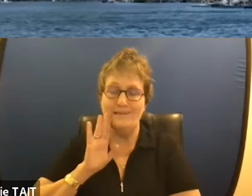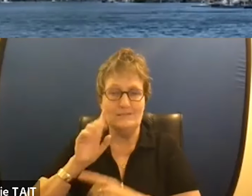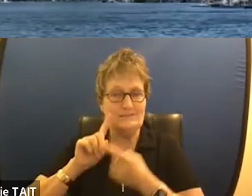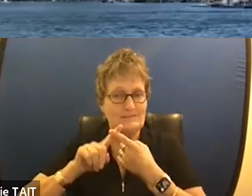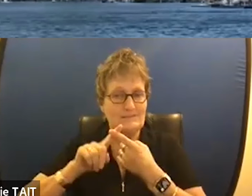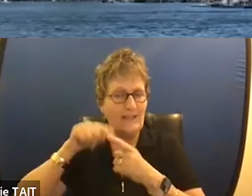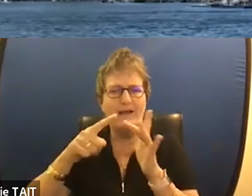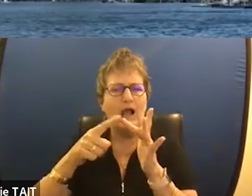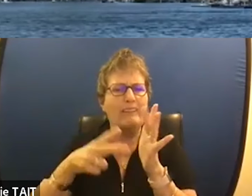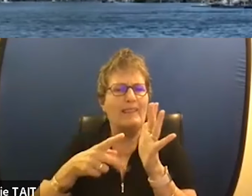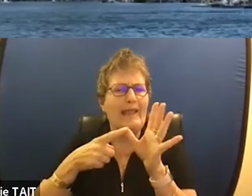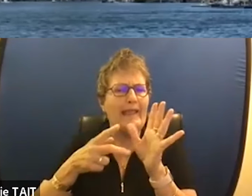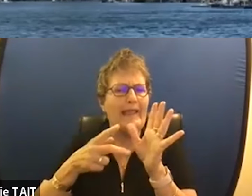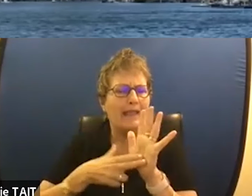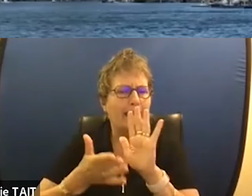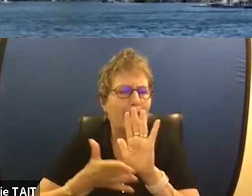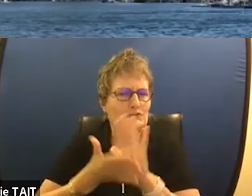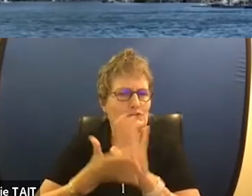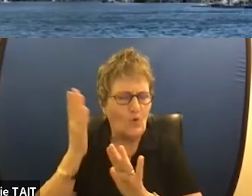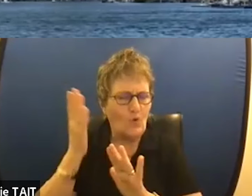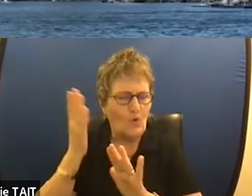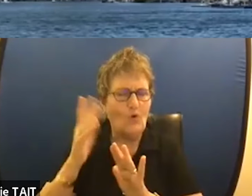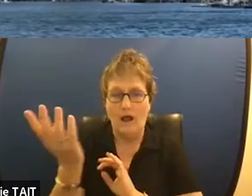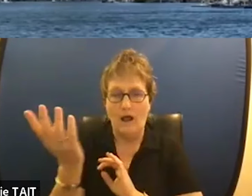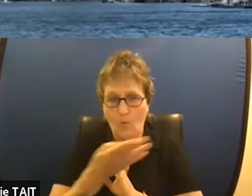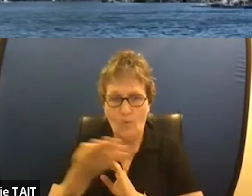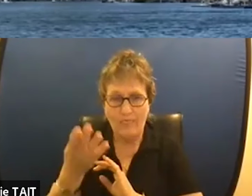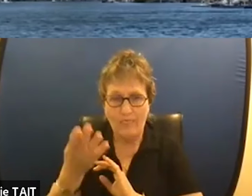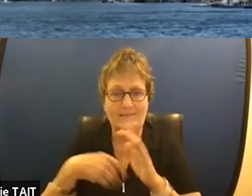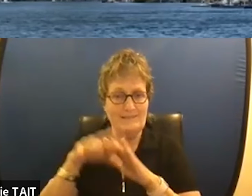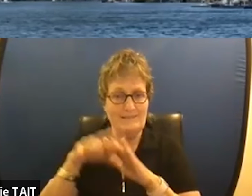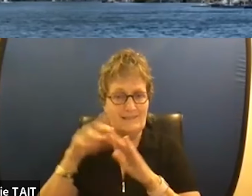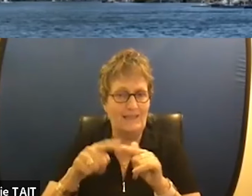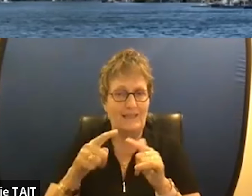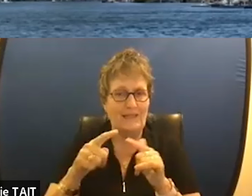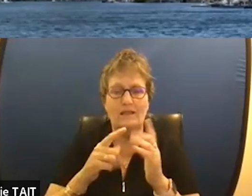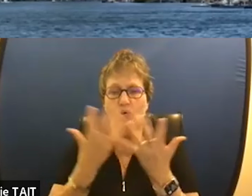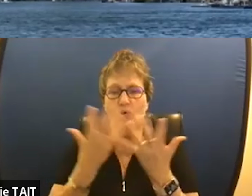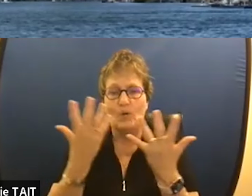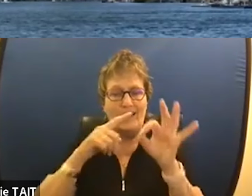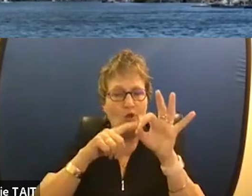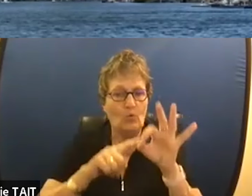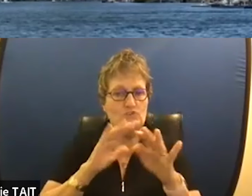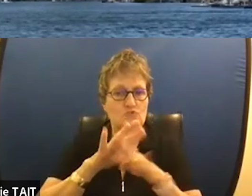Aaron and I are here to answer any questions that you have about diversity.